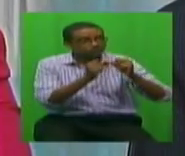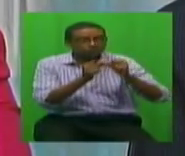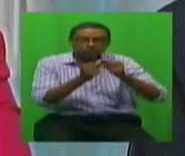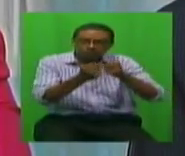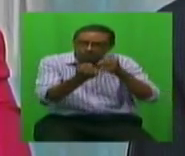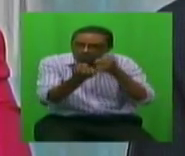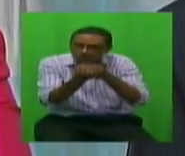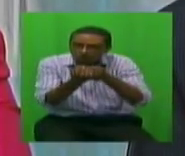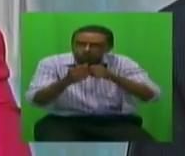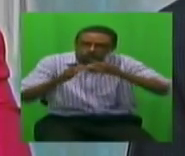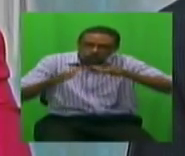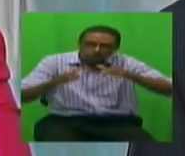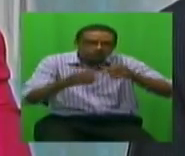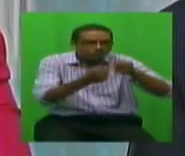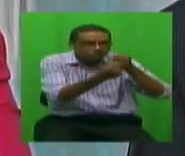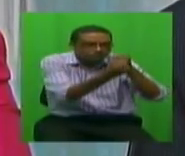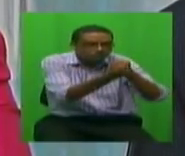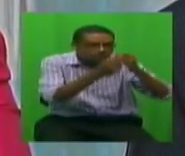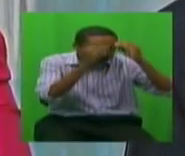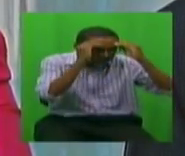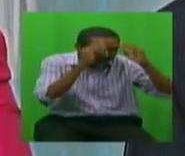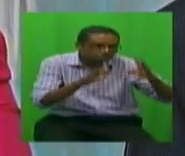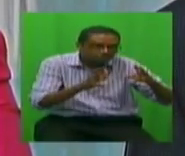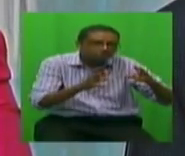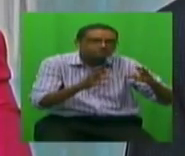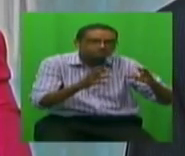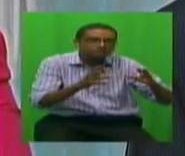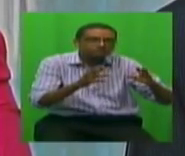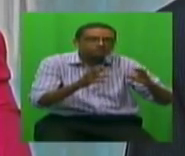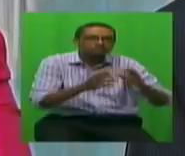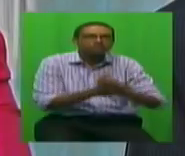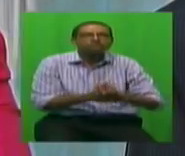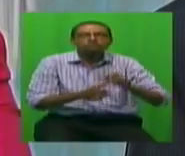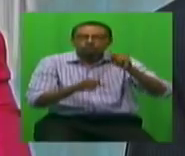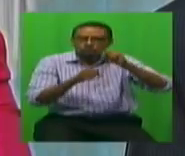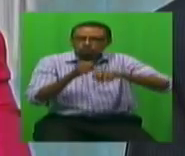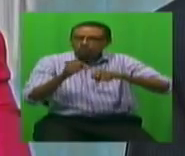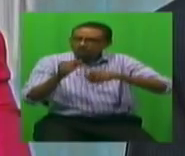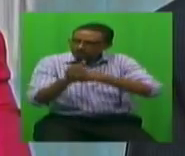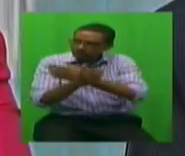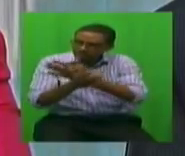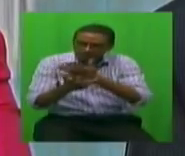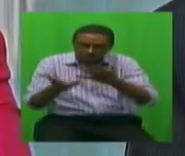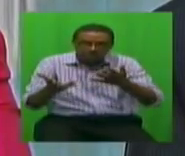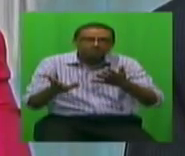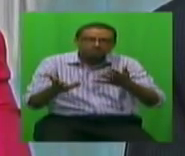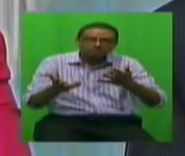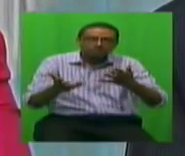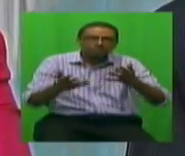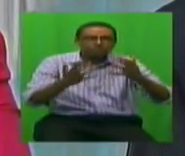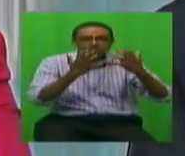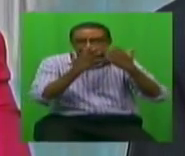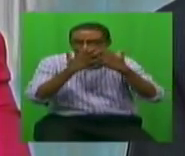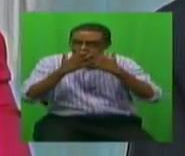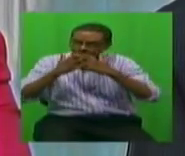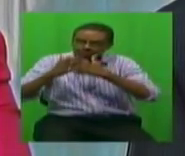students and the teachers, all in an effort at ensuring that everything goes well for the return of the students and teachers to